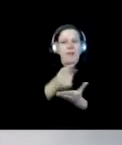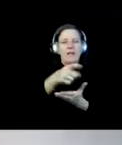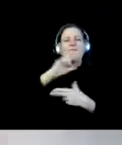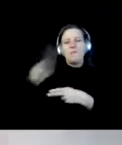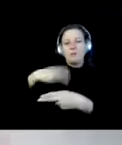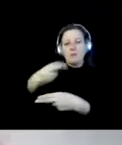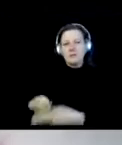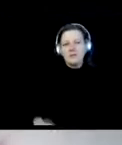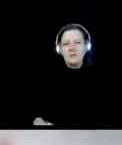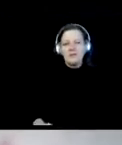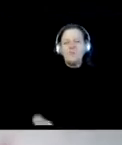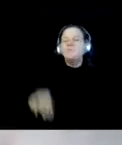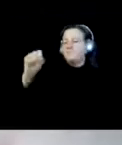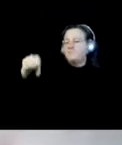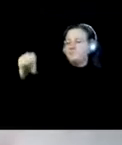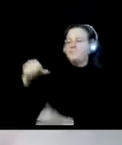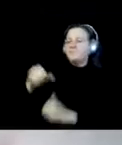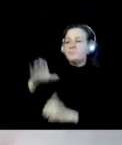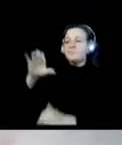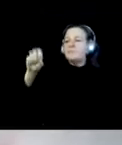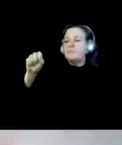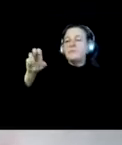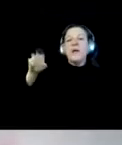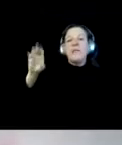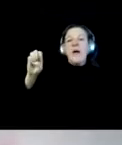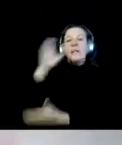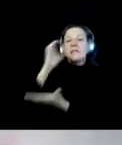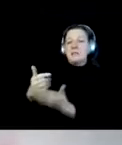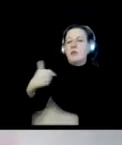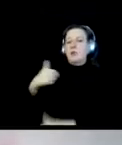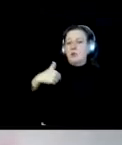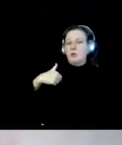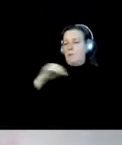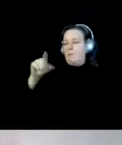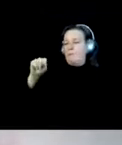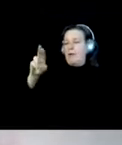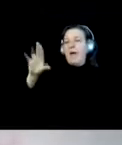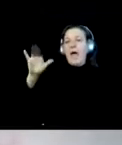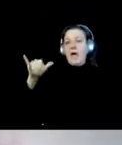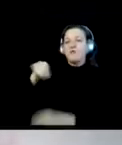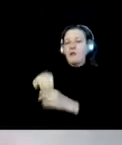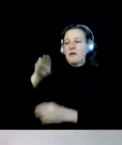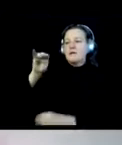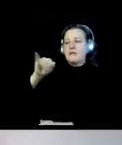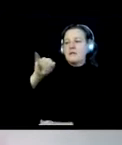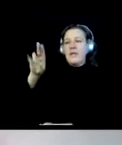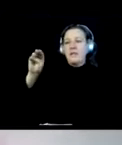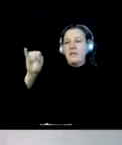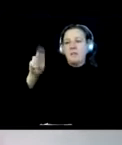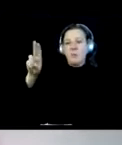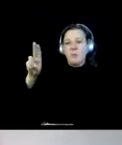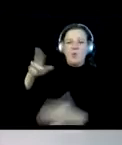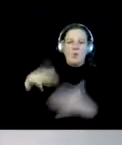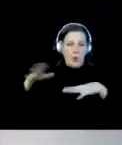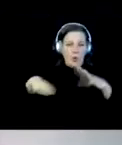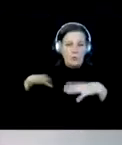mean, with the Essence pictures were actually me and Tracy in the Miu Miu clothes. Yes. Oh